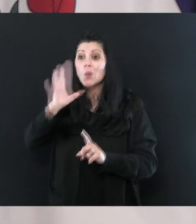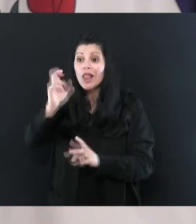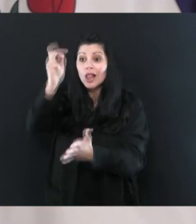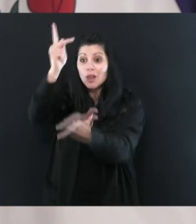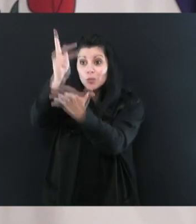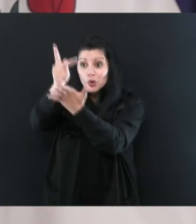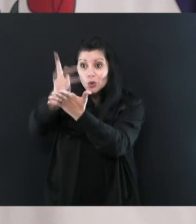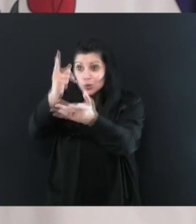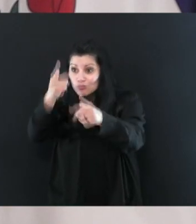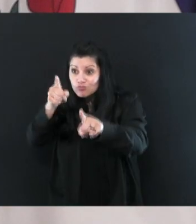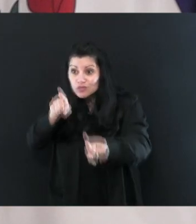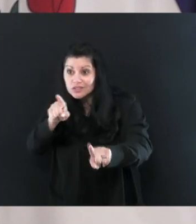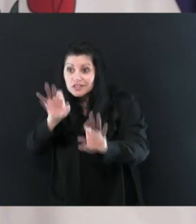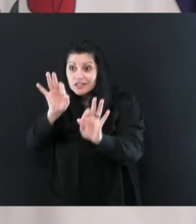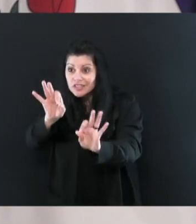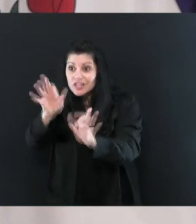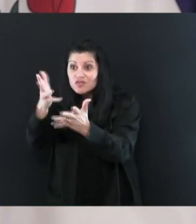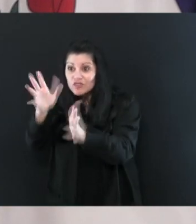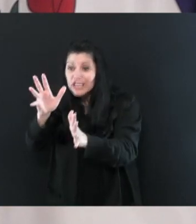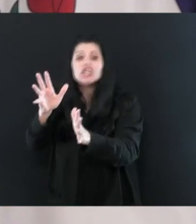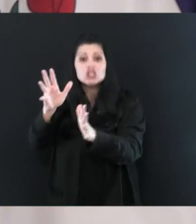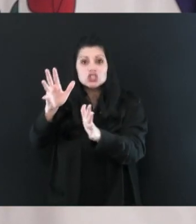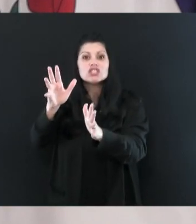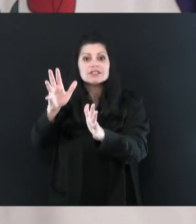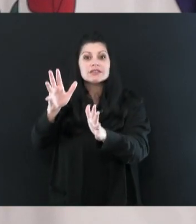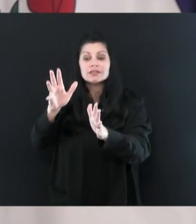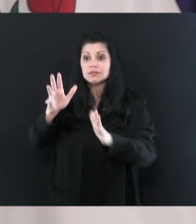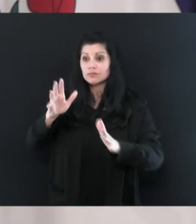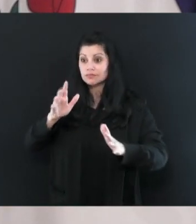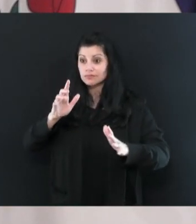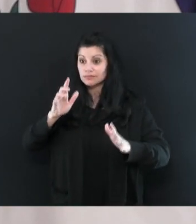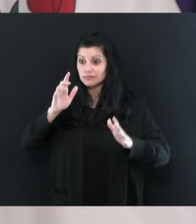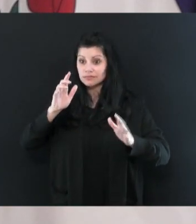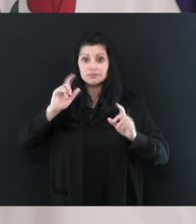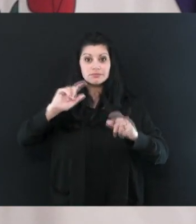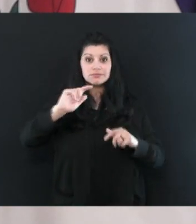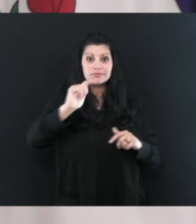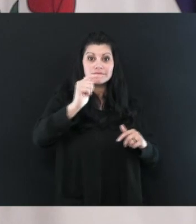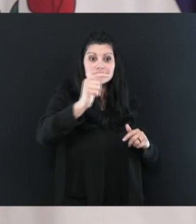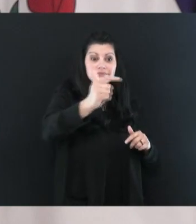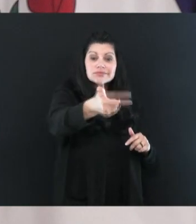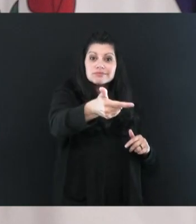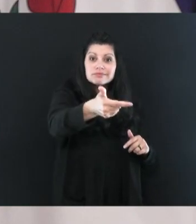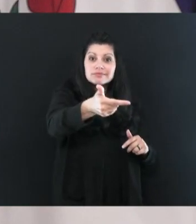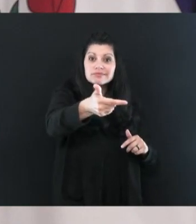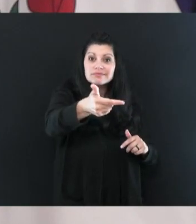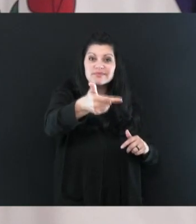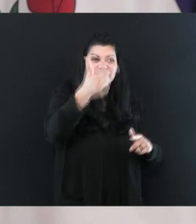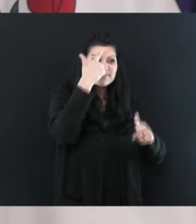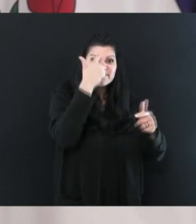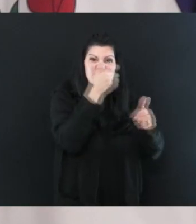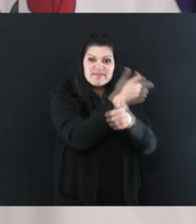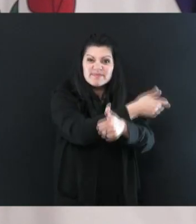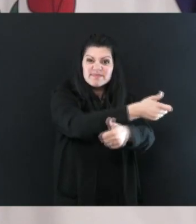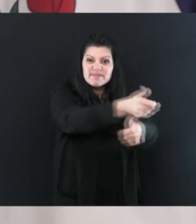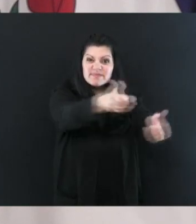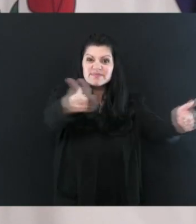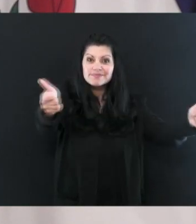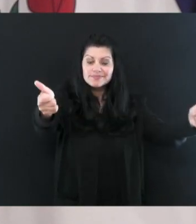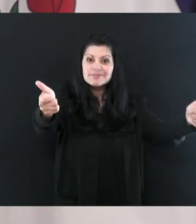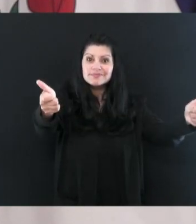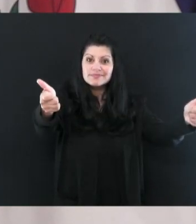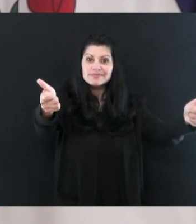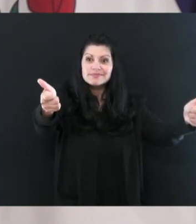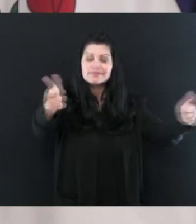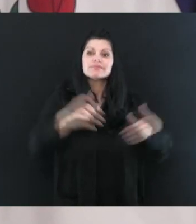really turn the ball over to you, don't we? Well, when we turn this ball over to you, in